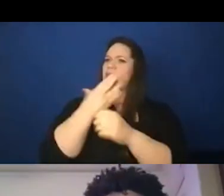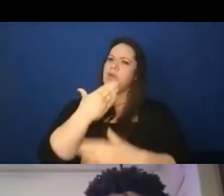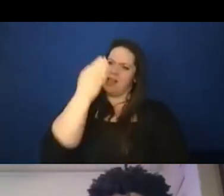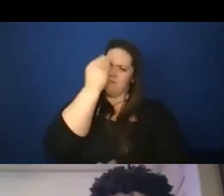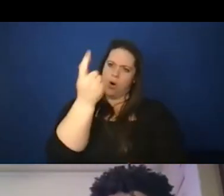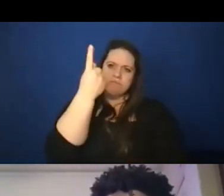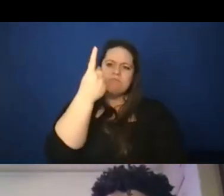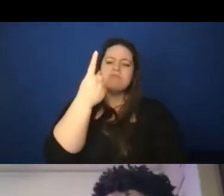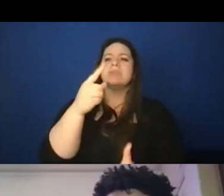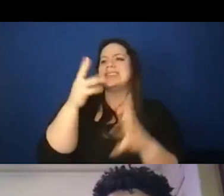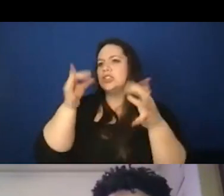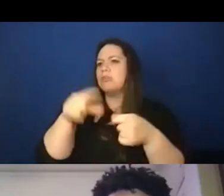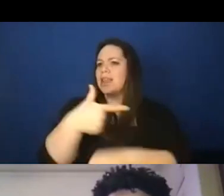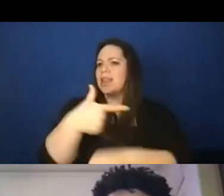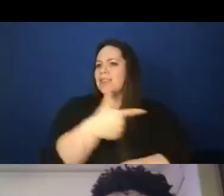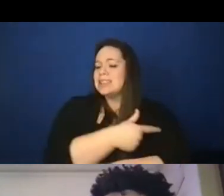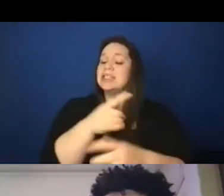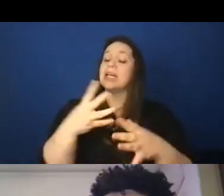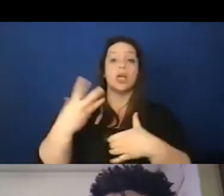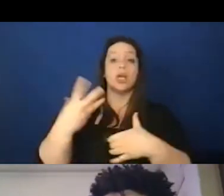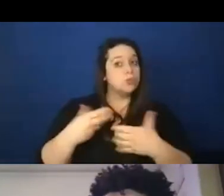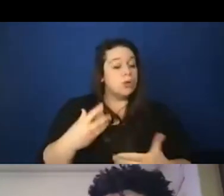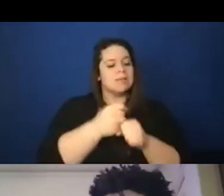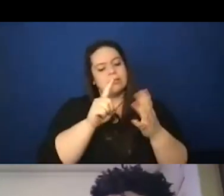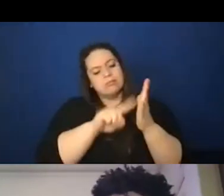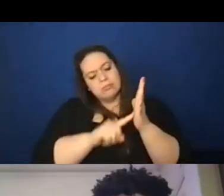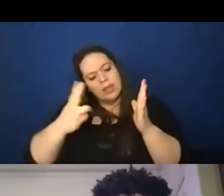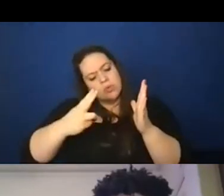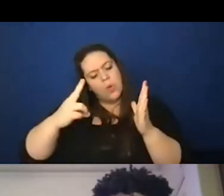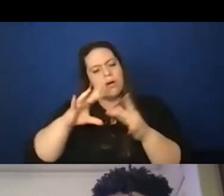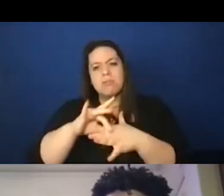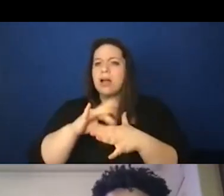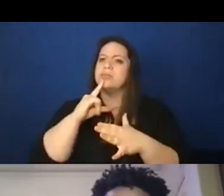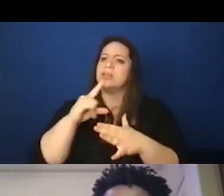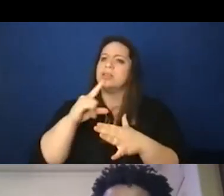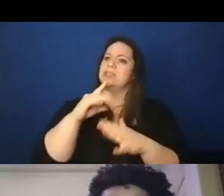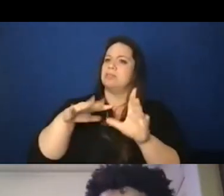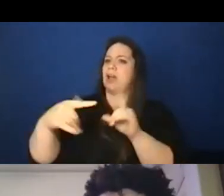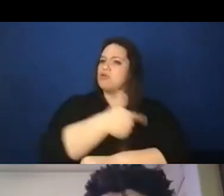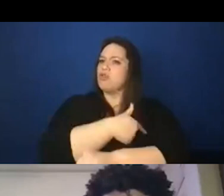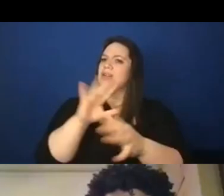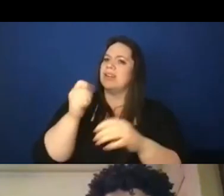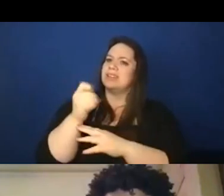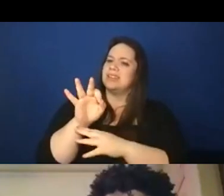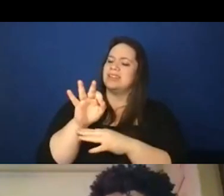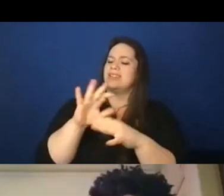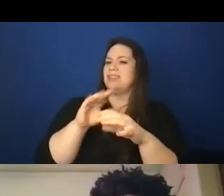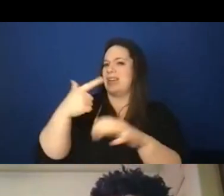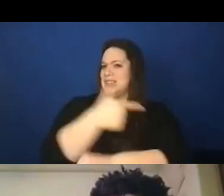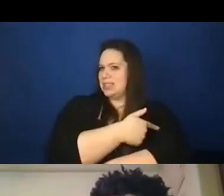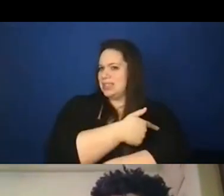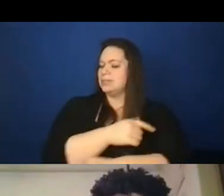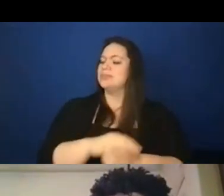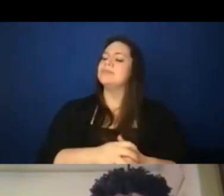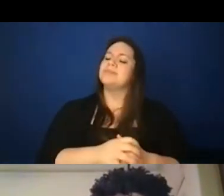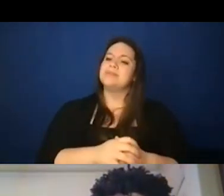historical context and the science behind the COVID-19 vaccine. We are inviting our guests to share their knowledge as